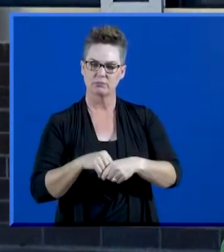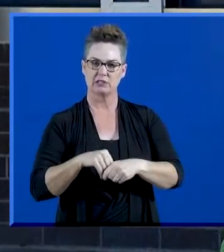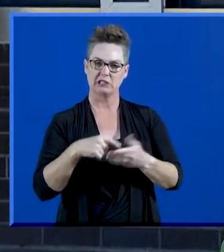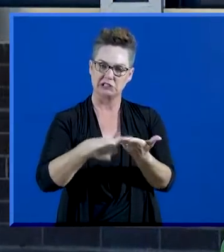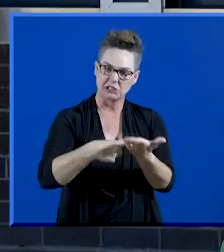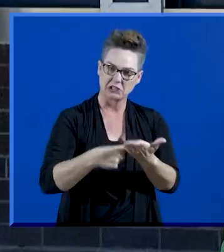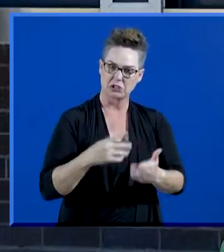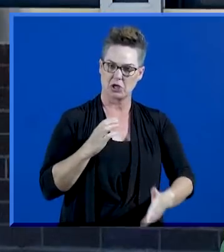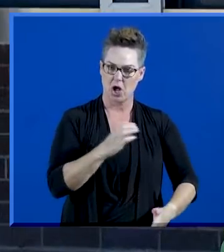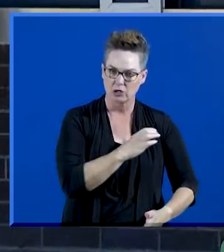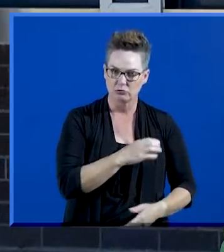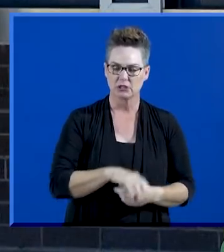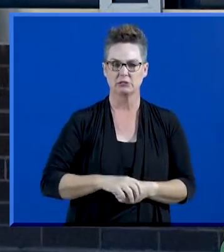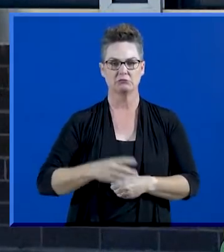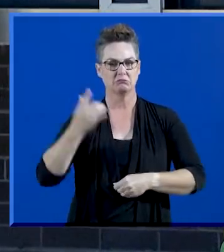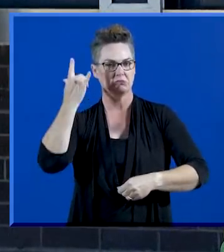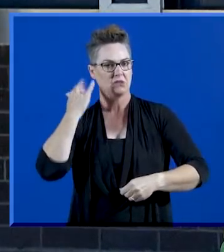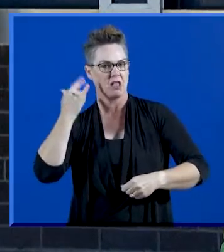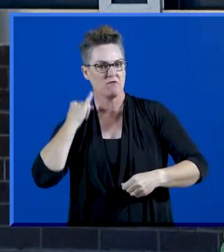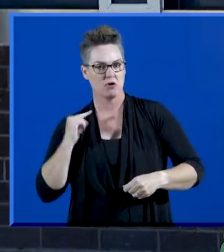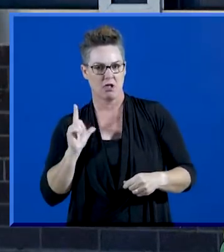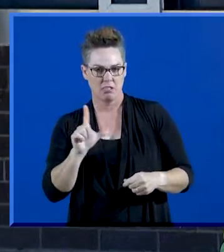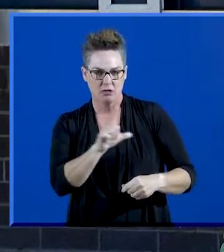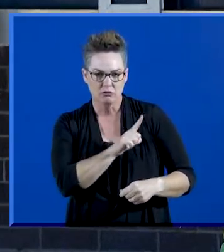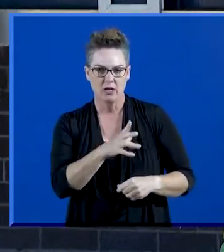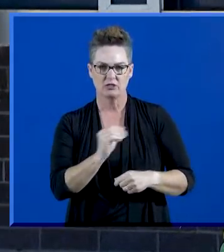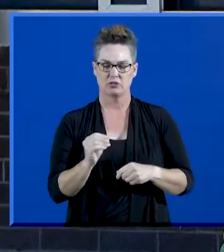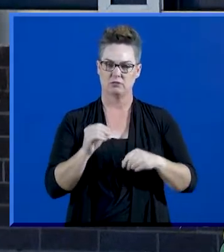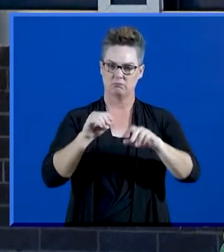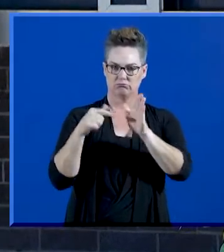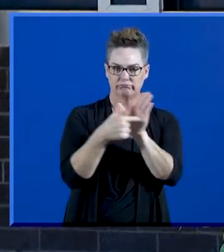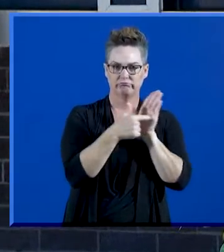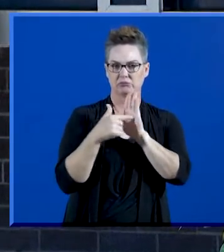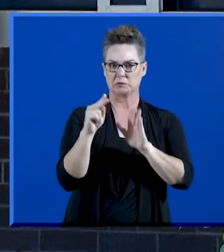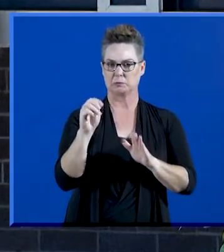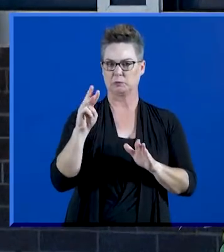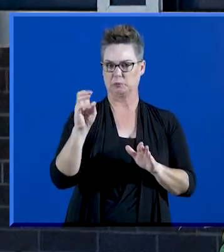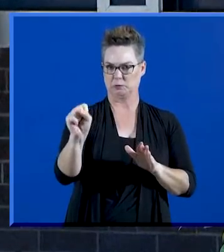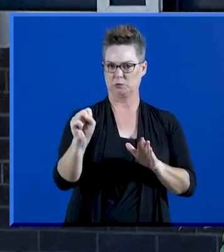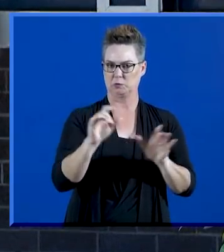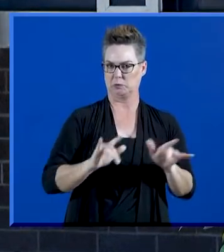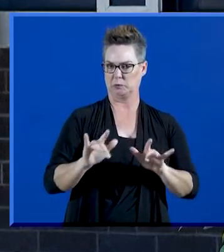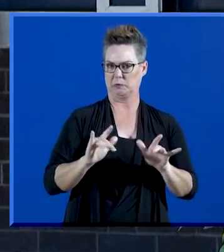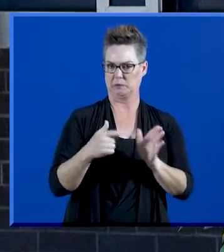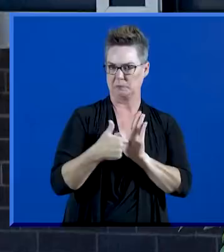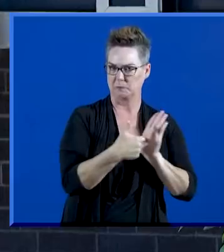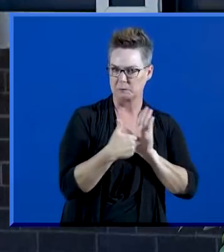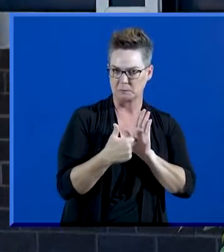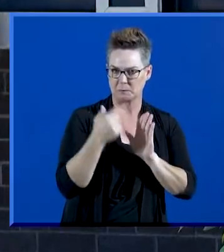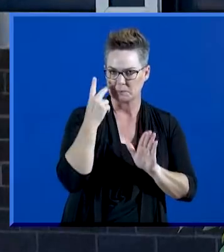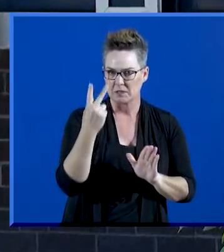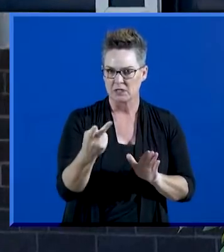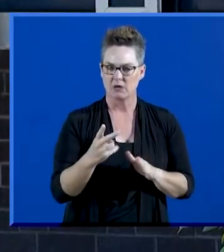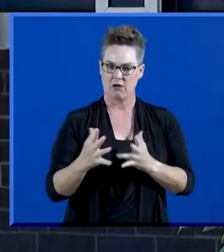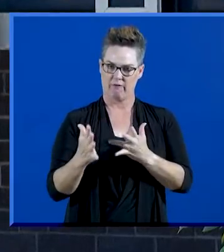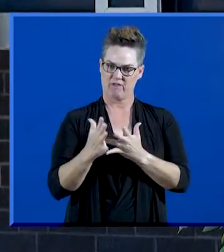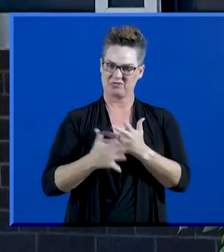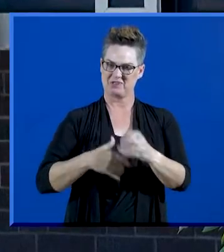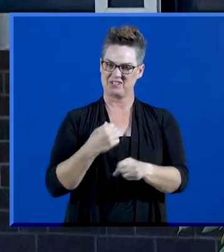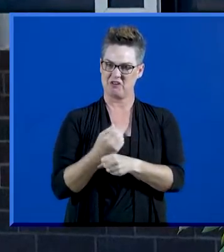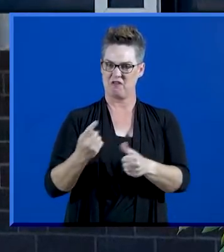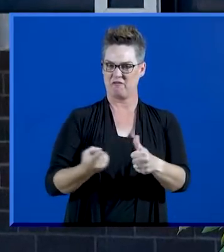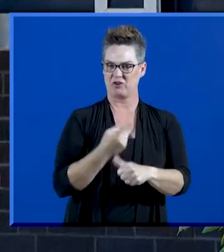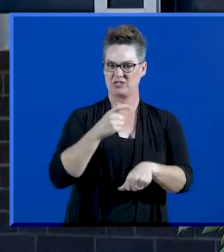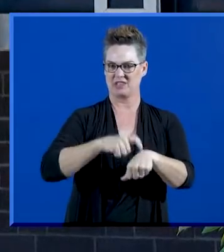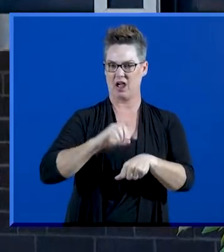the classroom to the discussions of Congress and the California legislature through broadcasts and recordings. In freshman